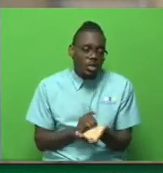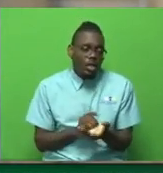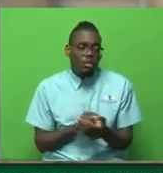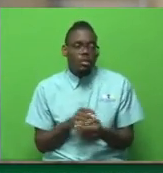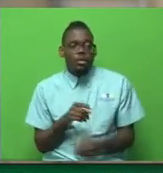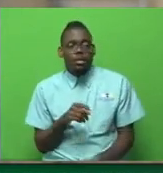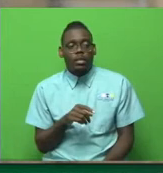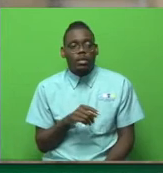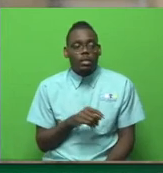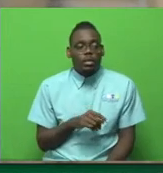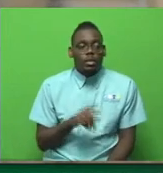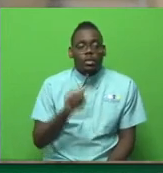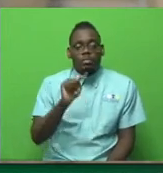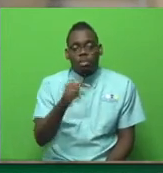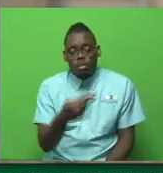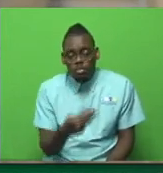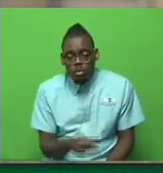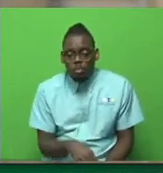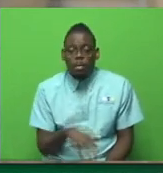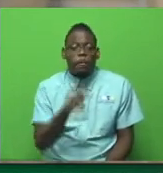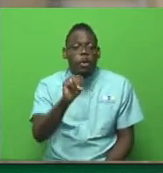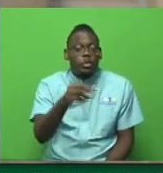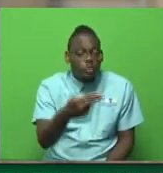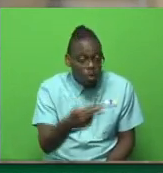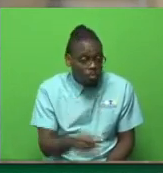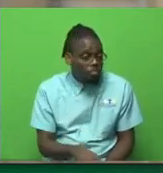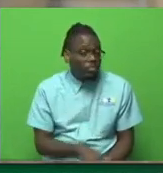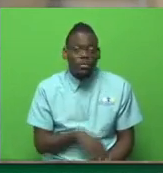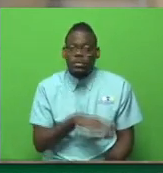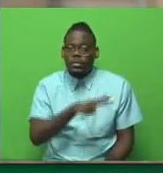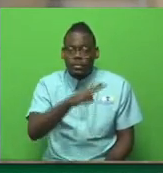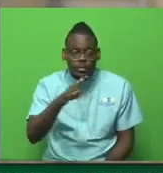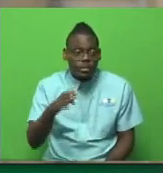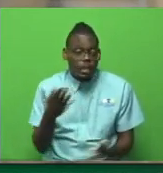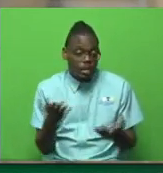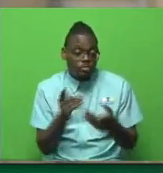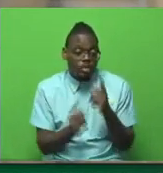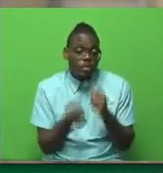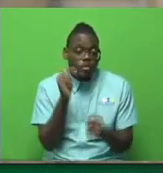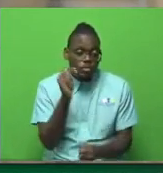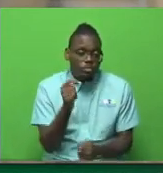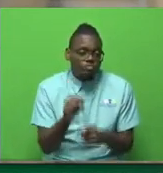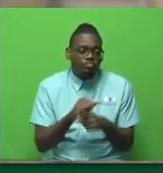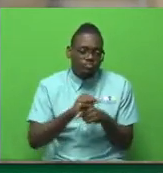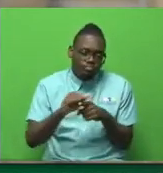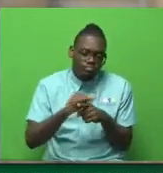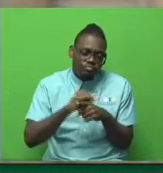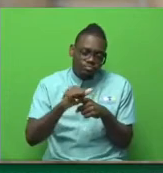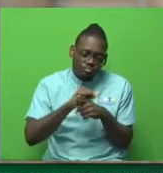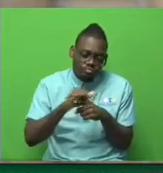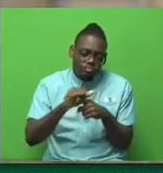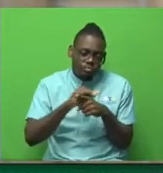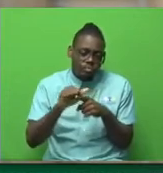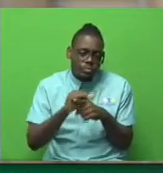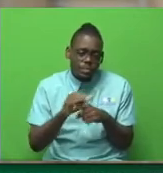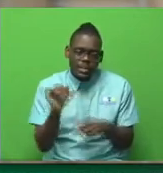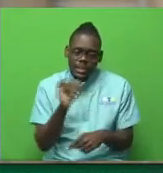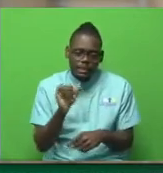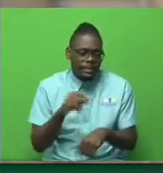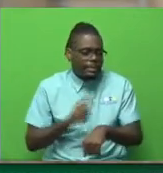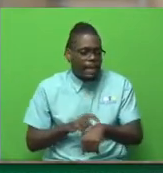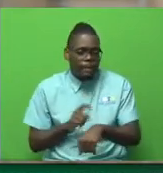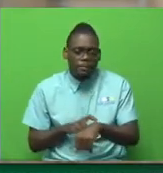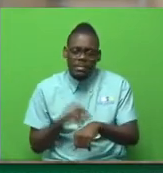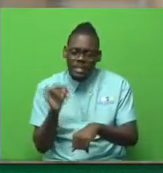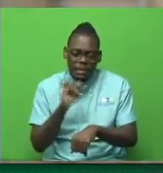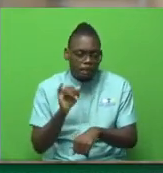industry I will speak more on that at another point at the same time Madam speaker this